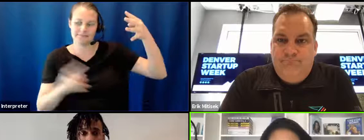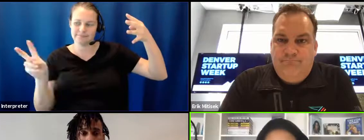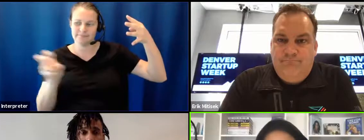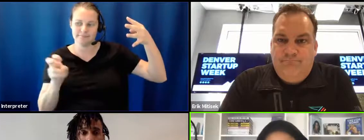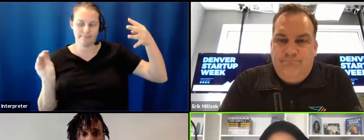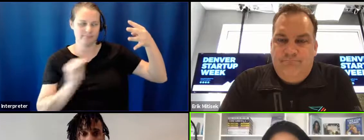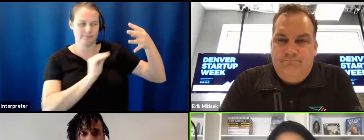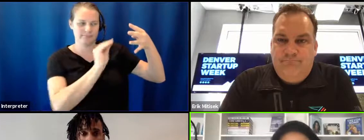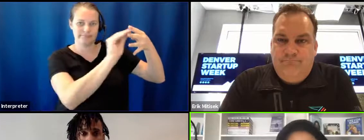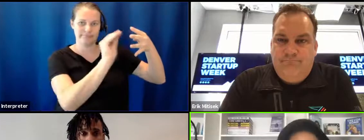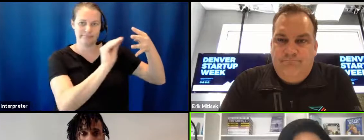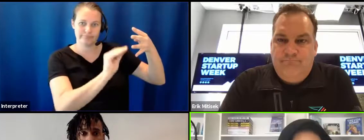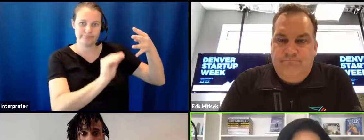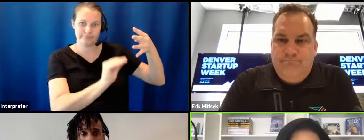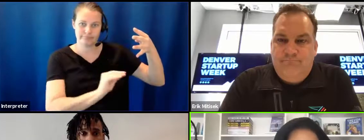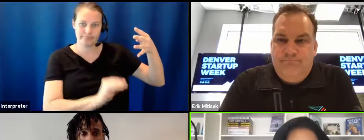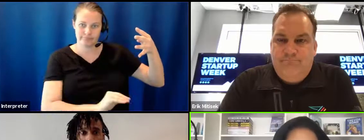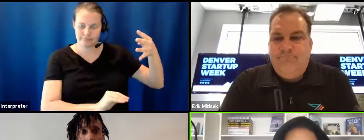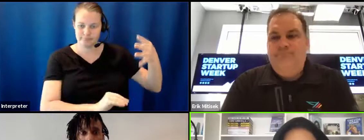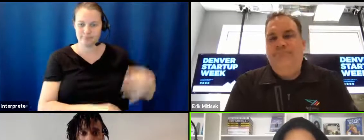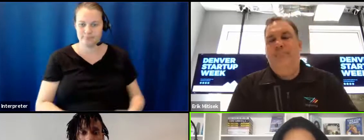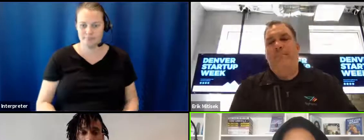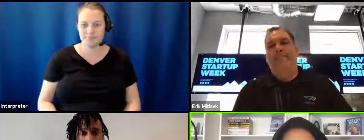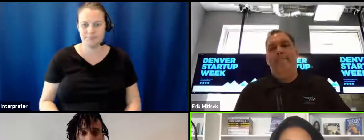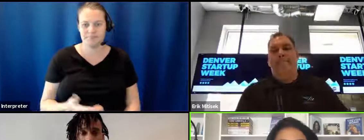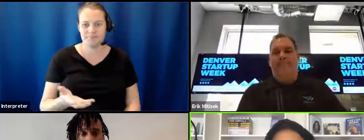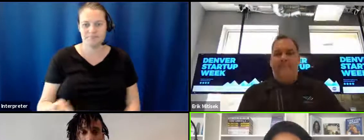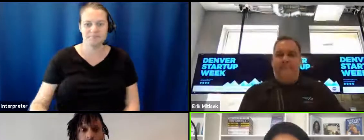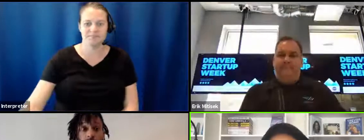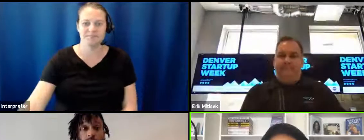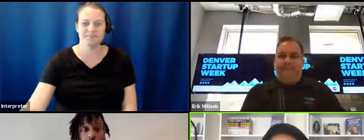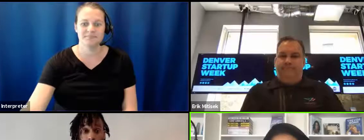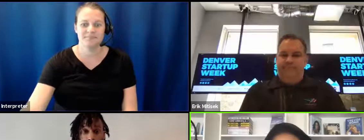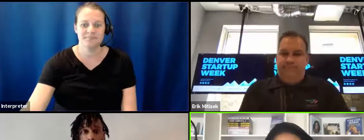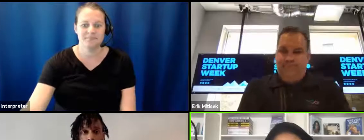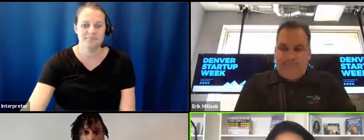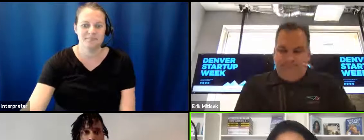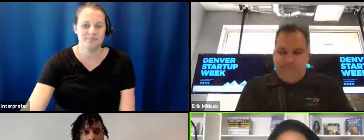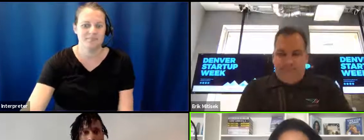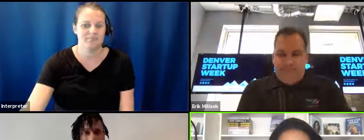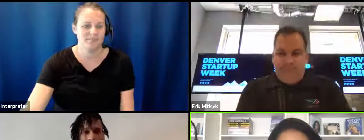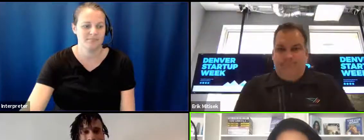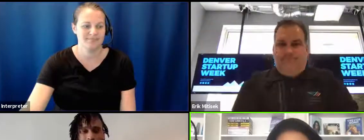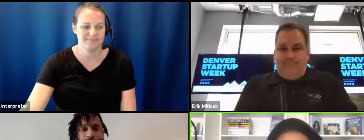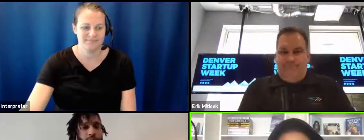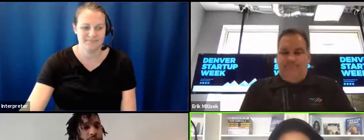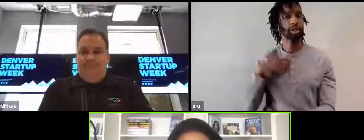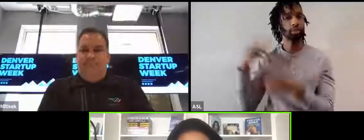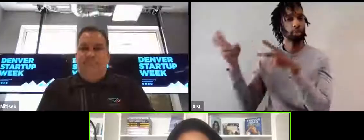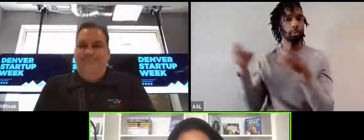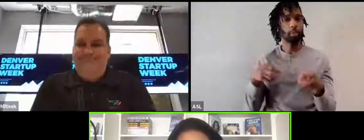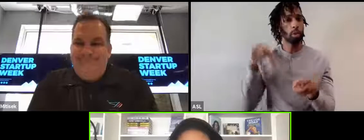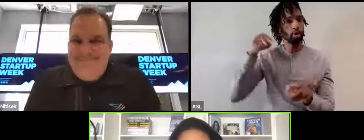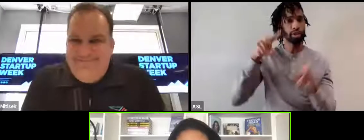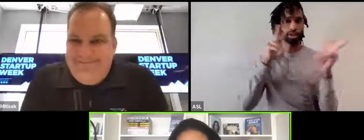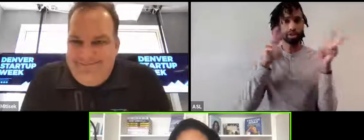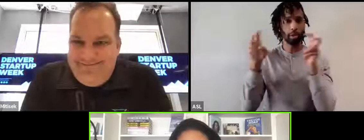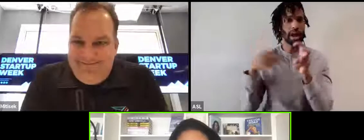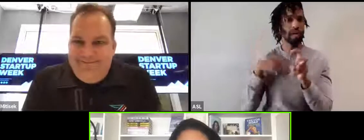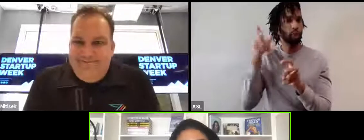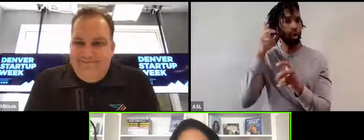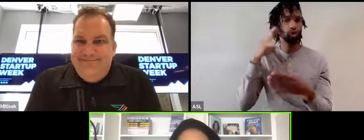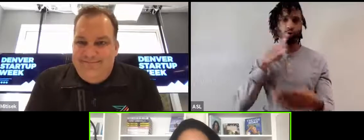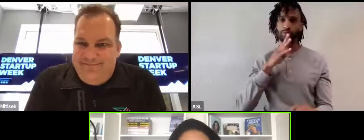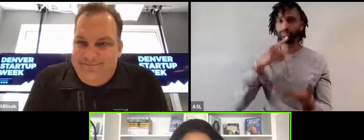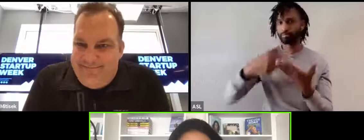Google Doc that we just kept open. And then she would pull things and say, you know, this topic is just, I've heard you talk about this more